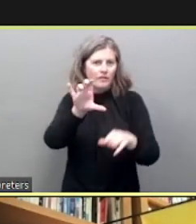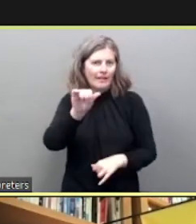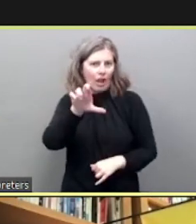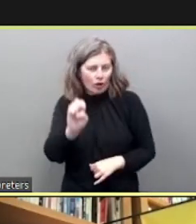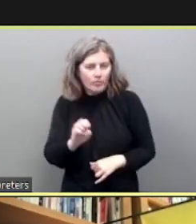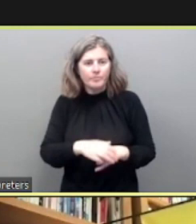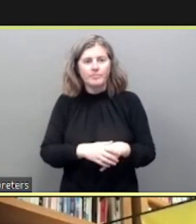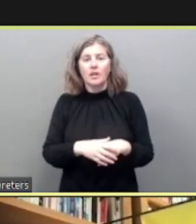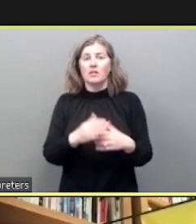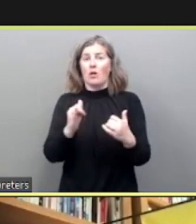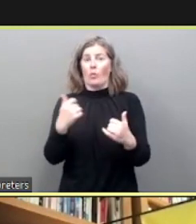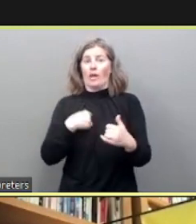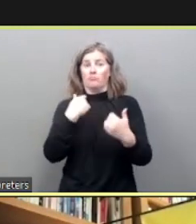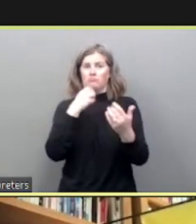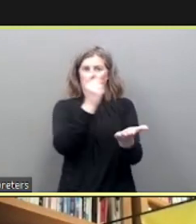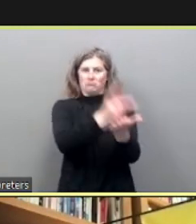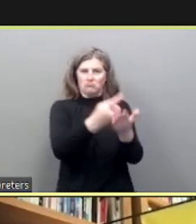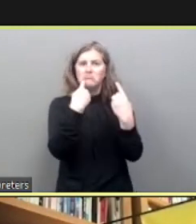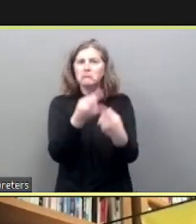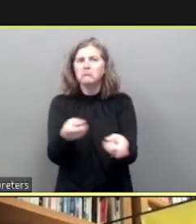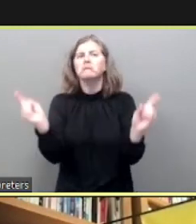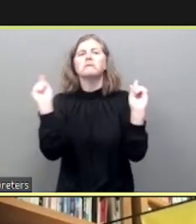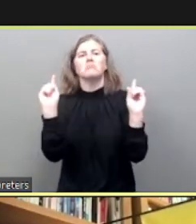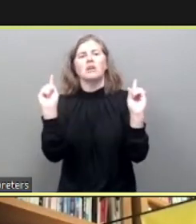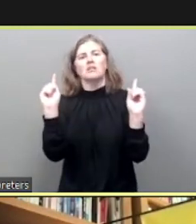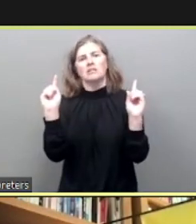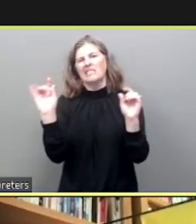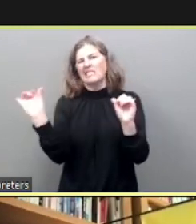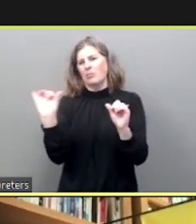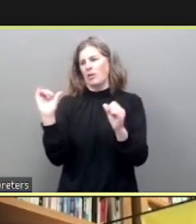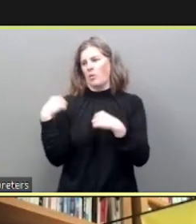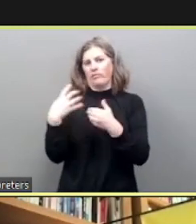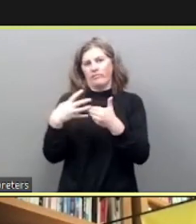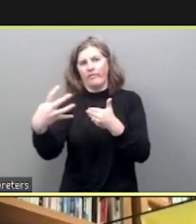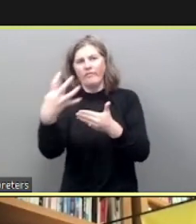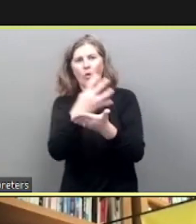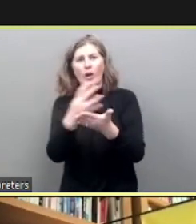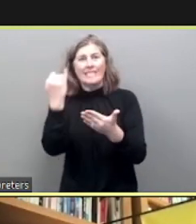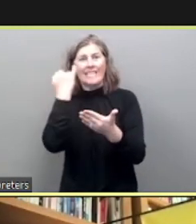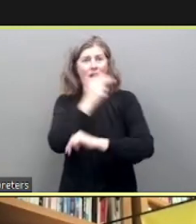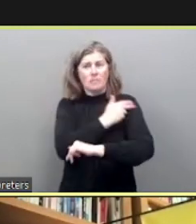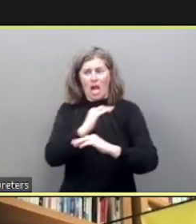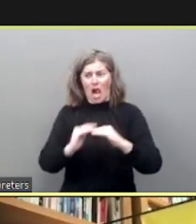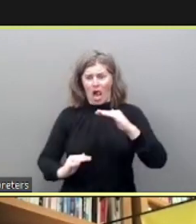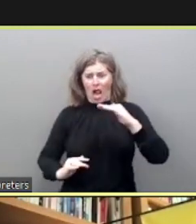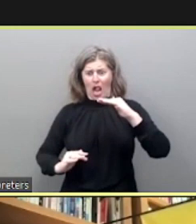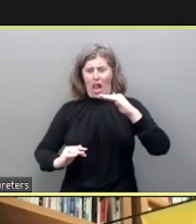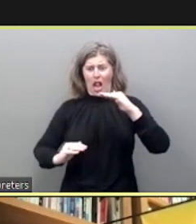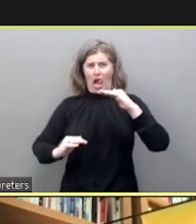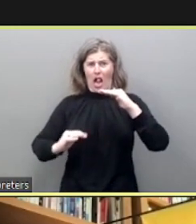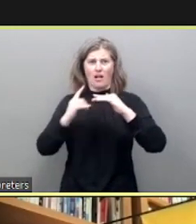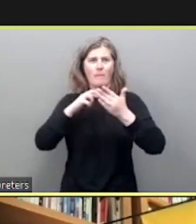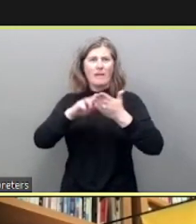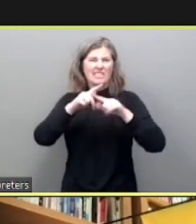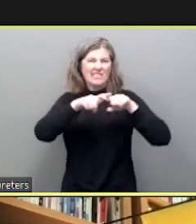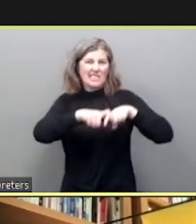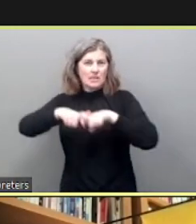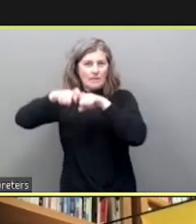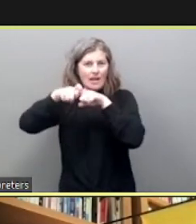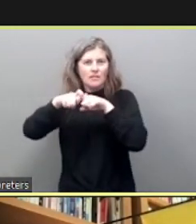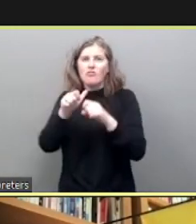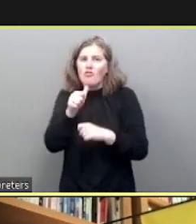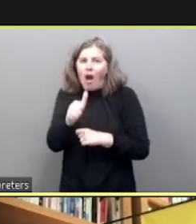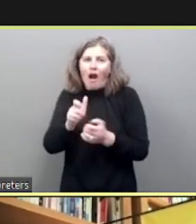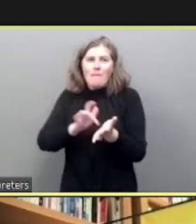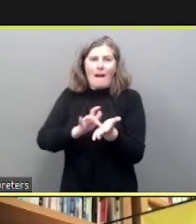this declaration, similar to last time, before a facility gets to this point, they have to suspend